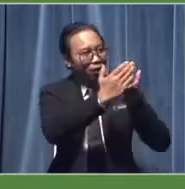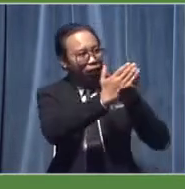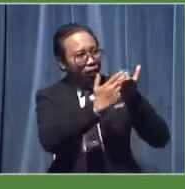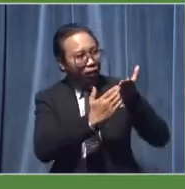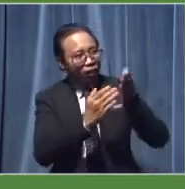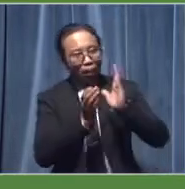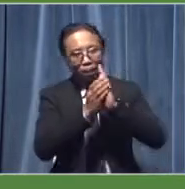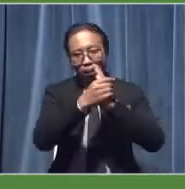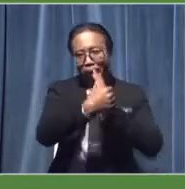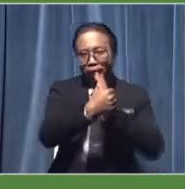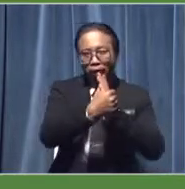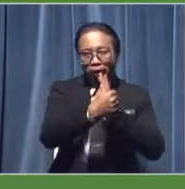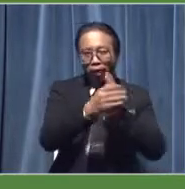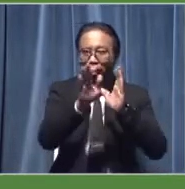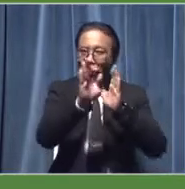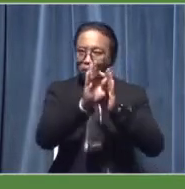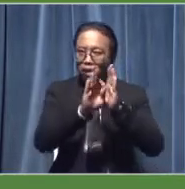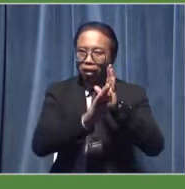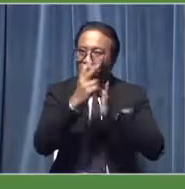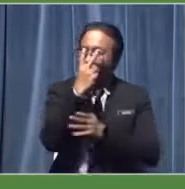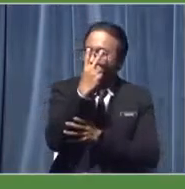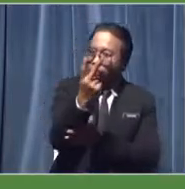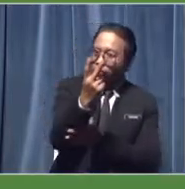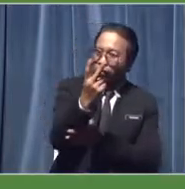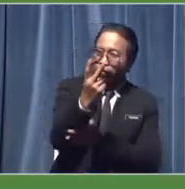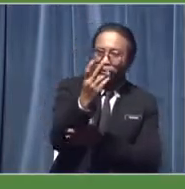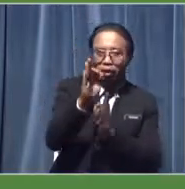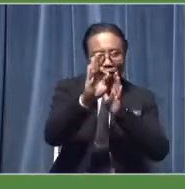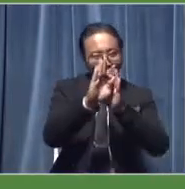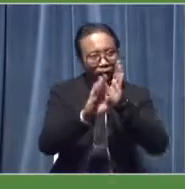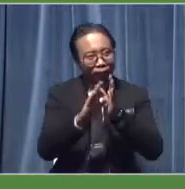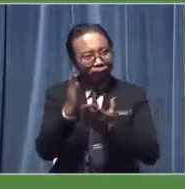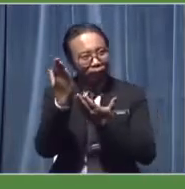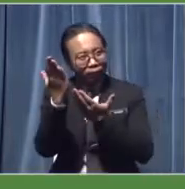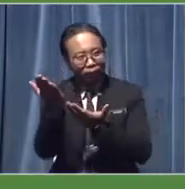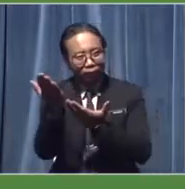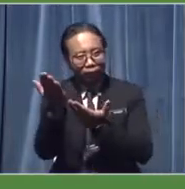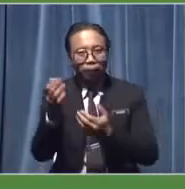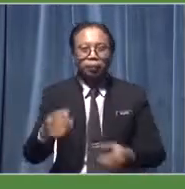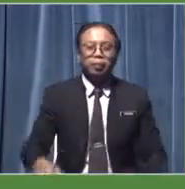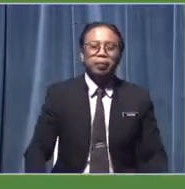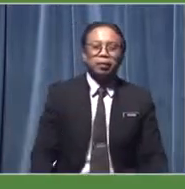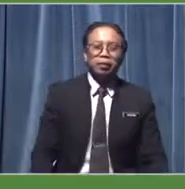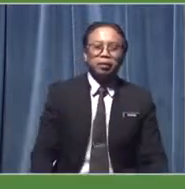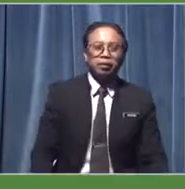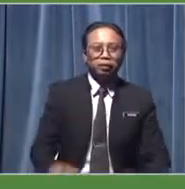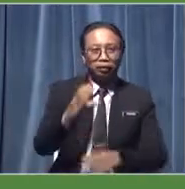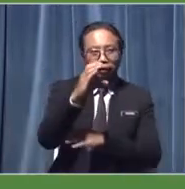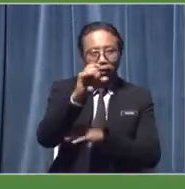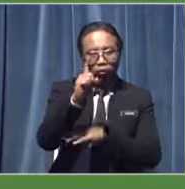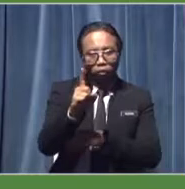dividing by delta V, C equivalence equals